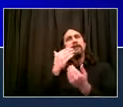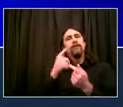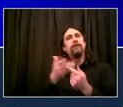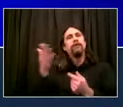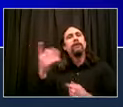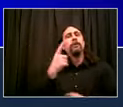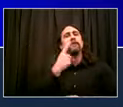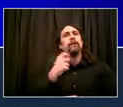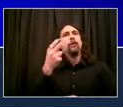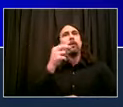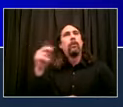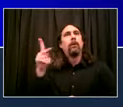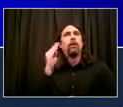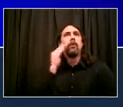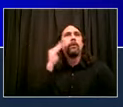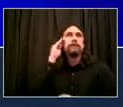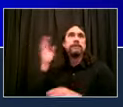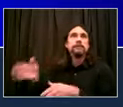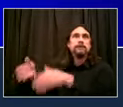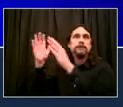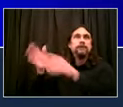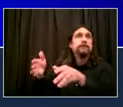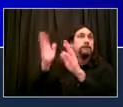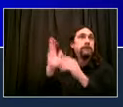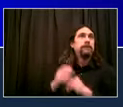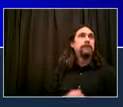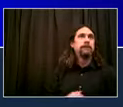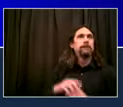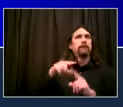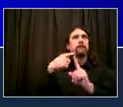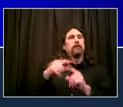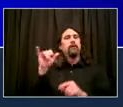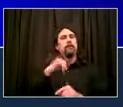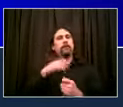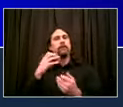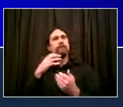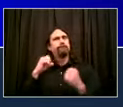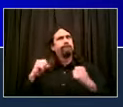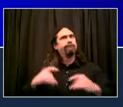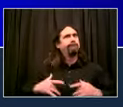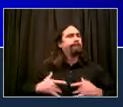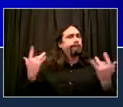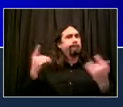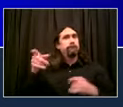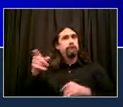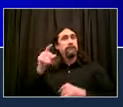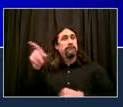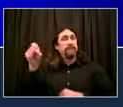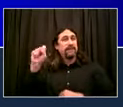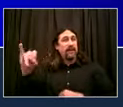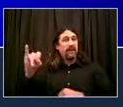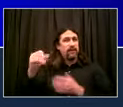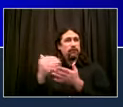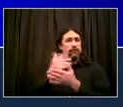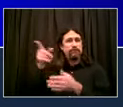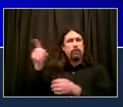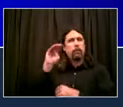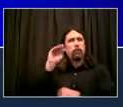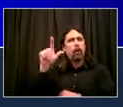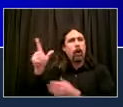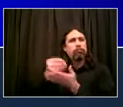Outlets. There's a major new vaccination hub for Staten Islanders. And again, great energy, really well organized.